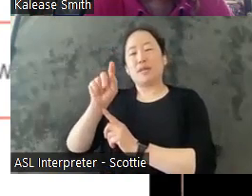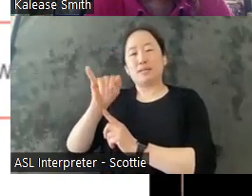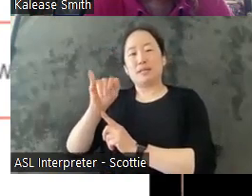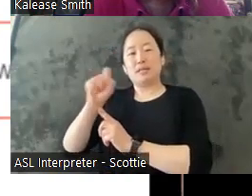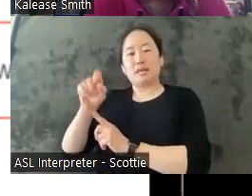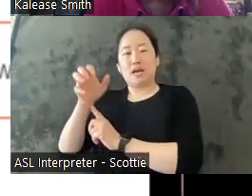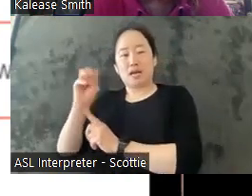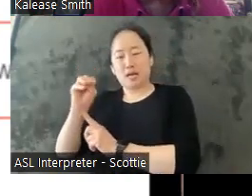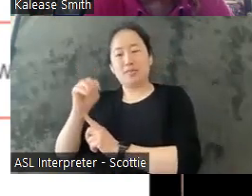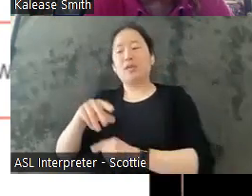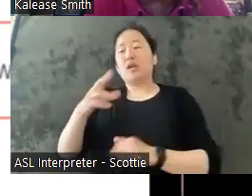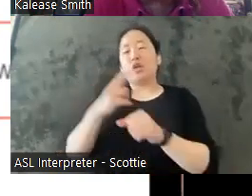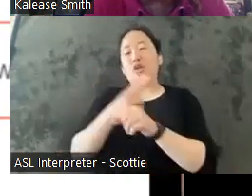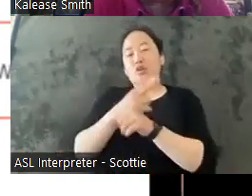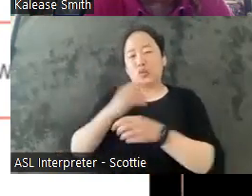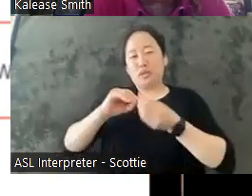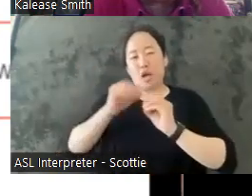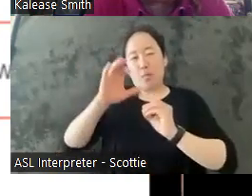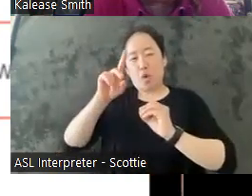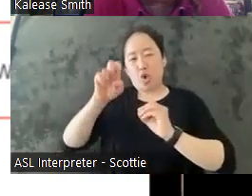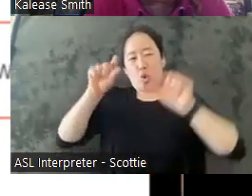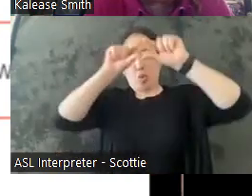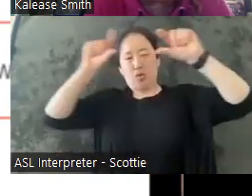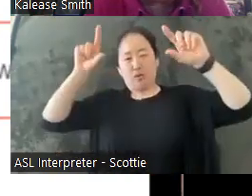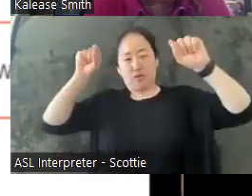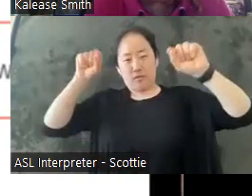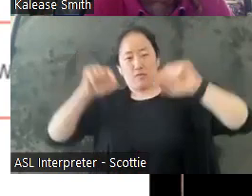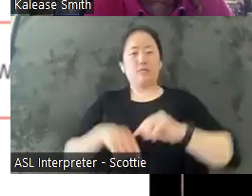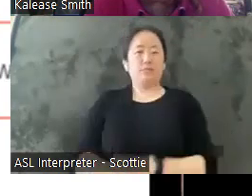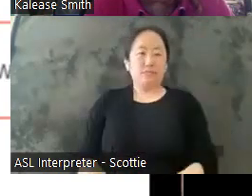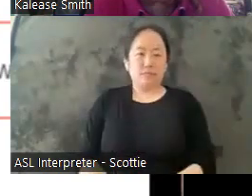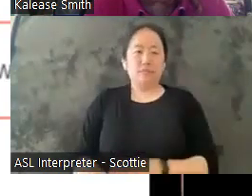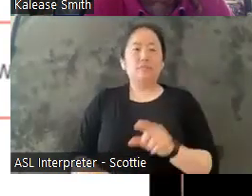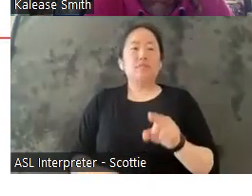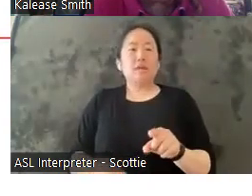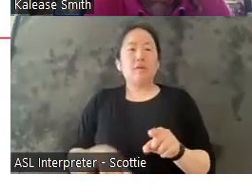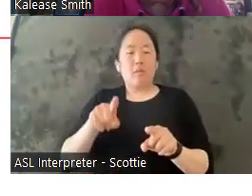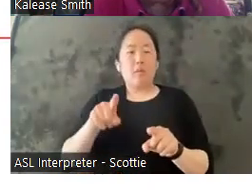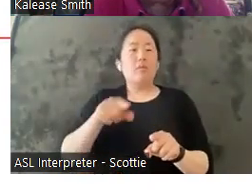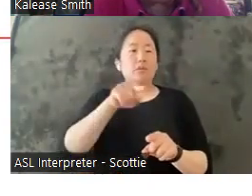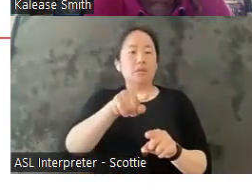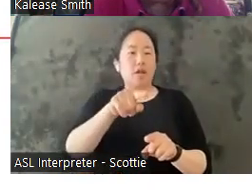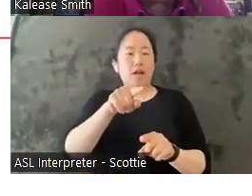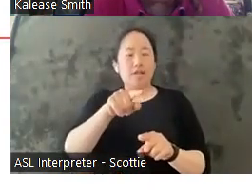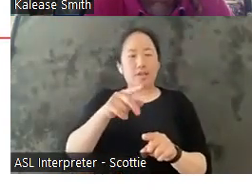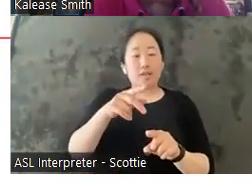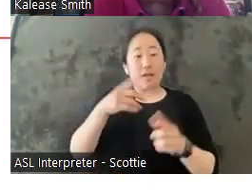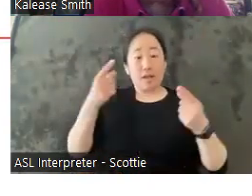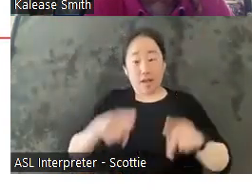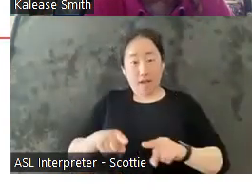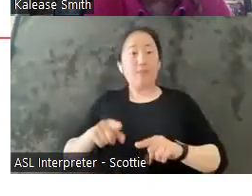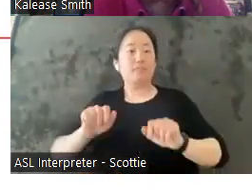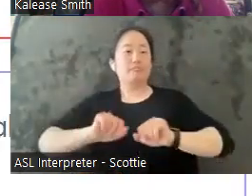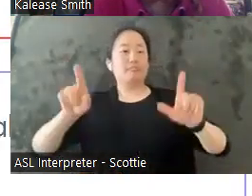48580105. And that may lead you directly to this screen. So I'm going to full screen that now and read off a couple.